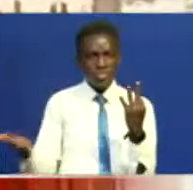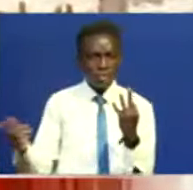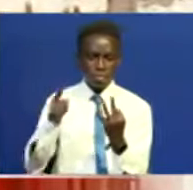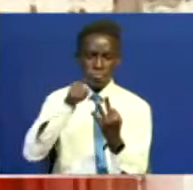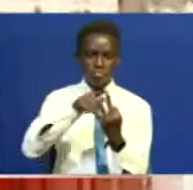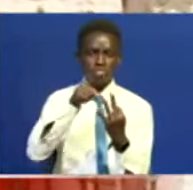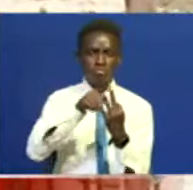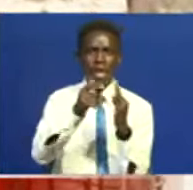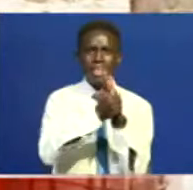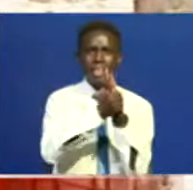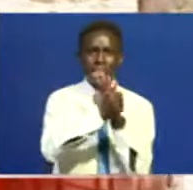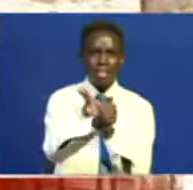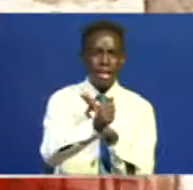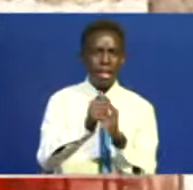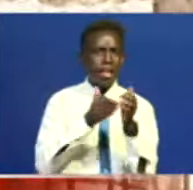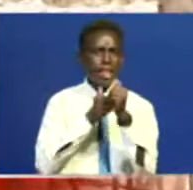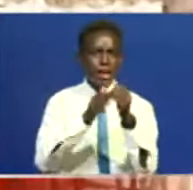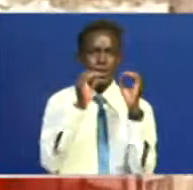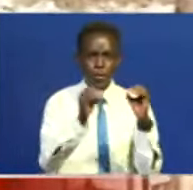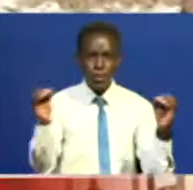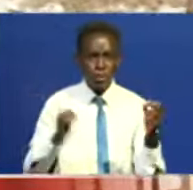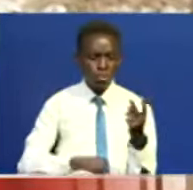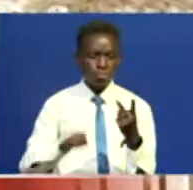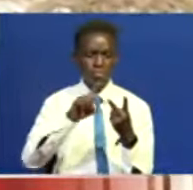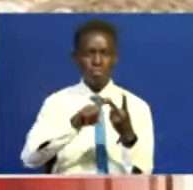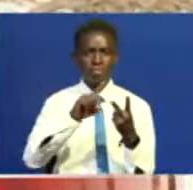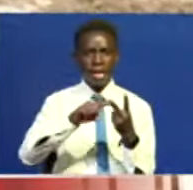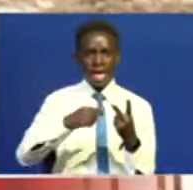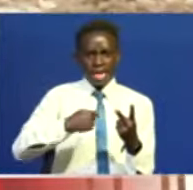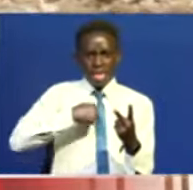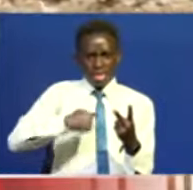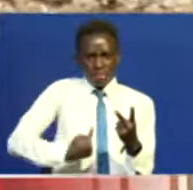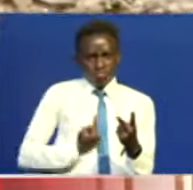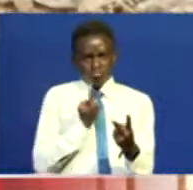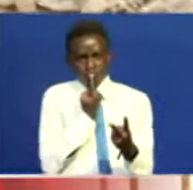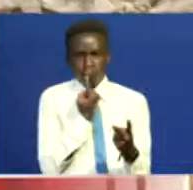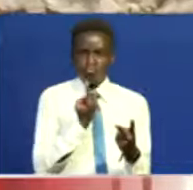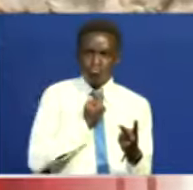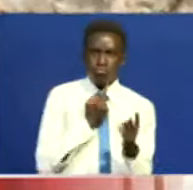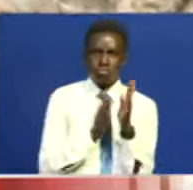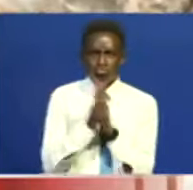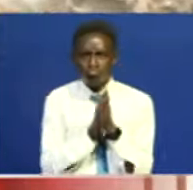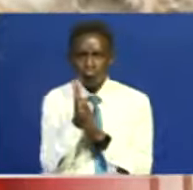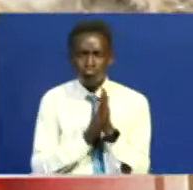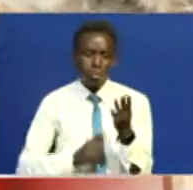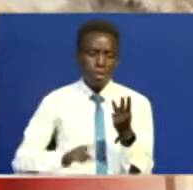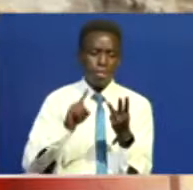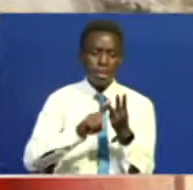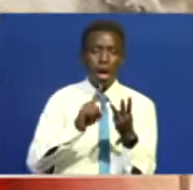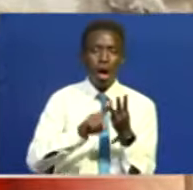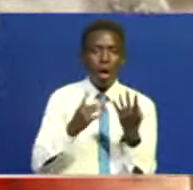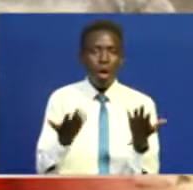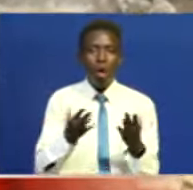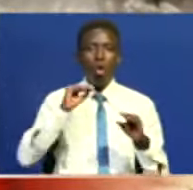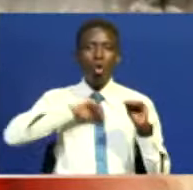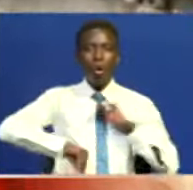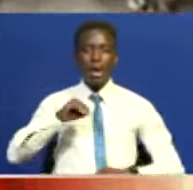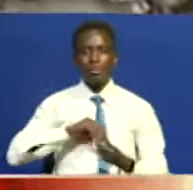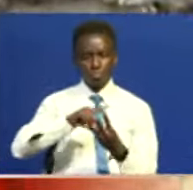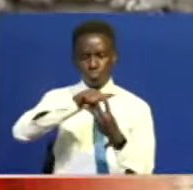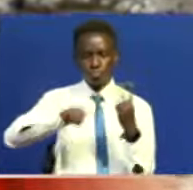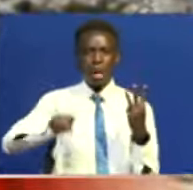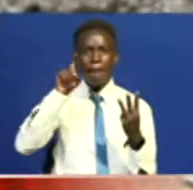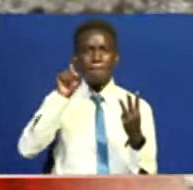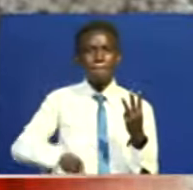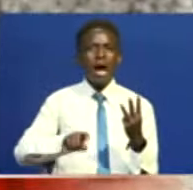leadership, vested interest and corruption. And we must deal decisively with all of them. I